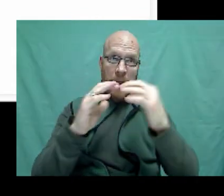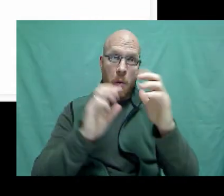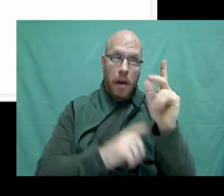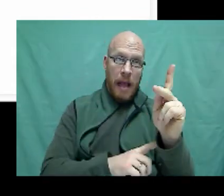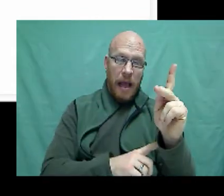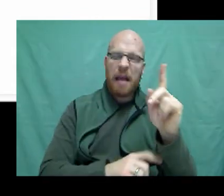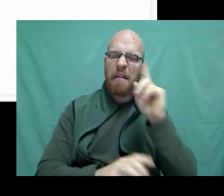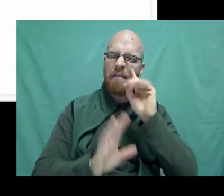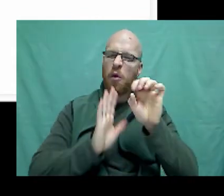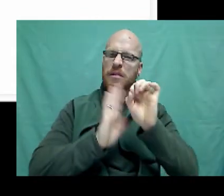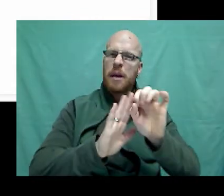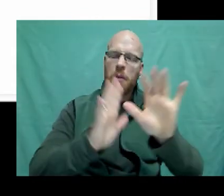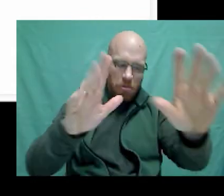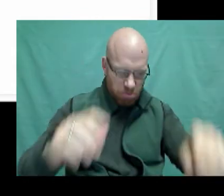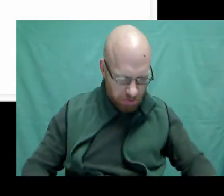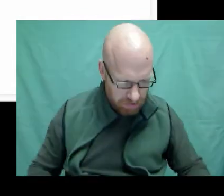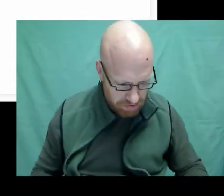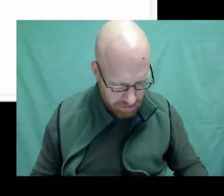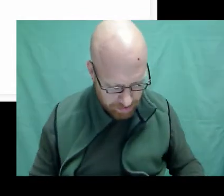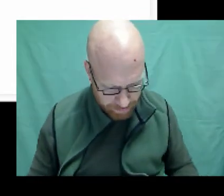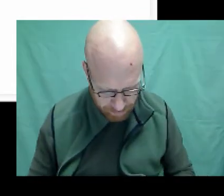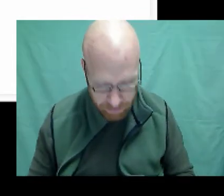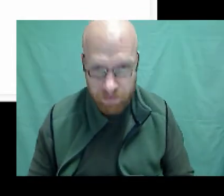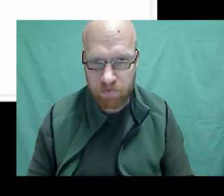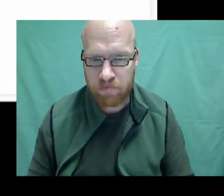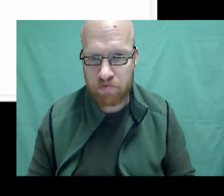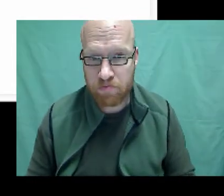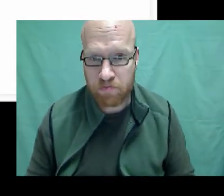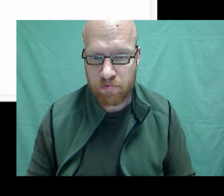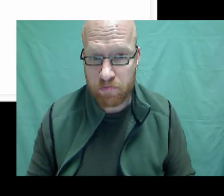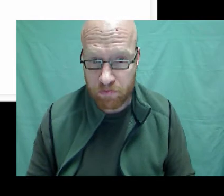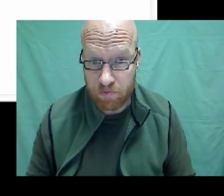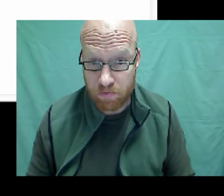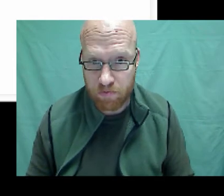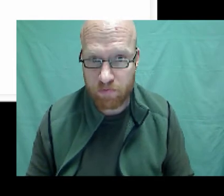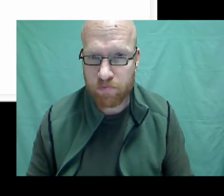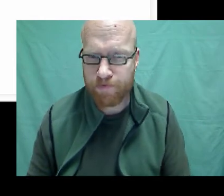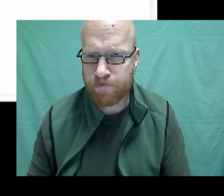x squared equals k, like this one for example. Hold on.